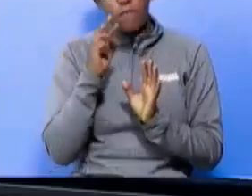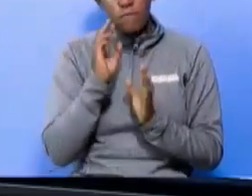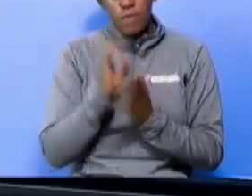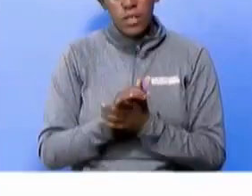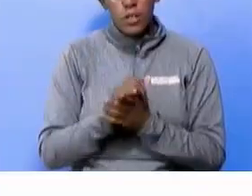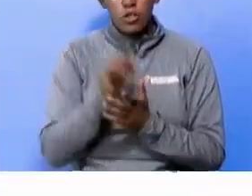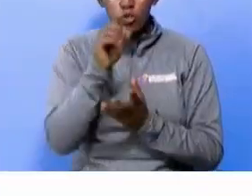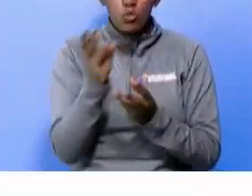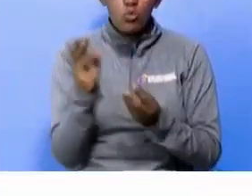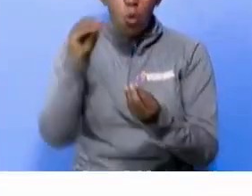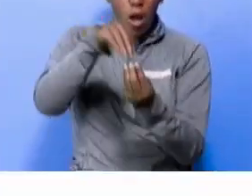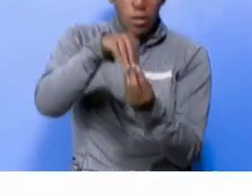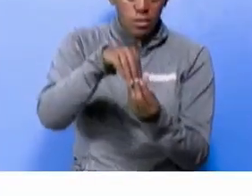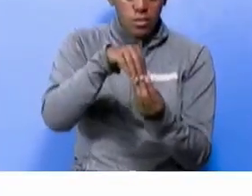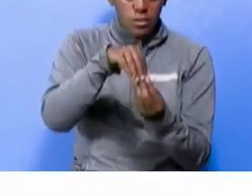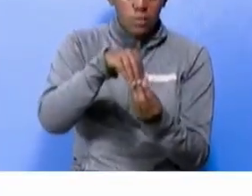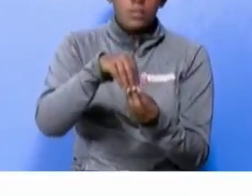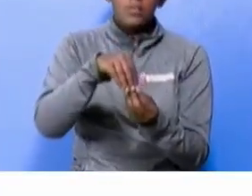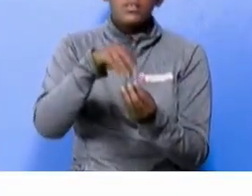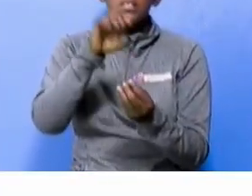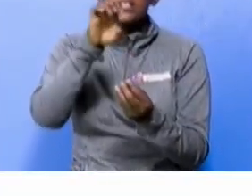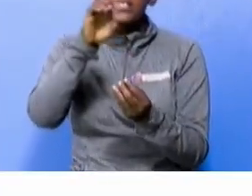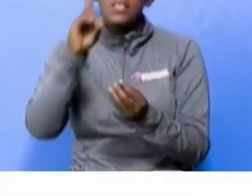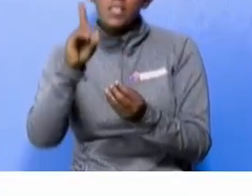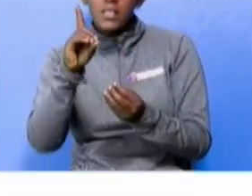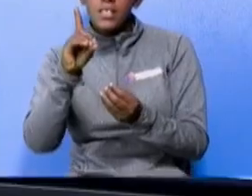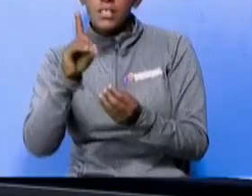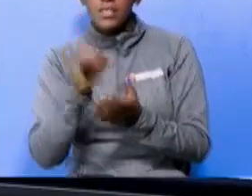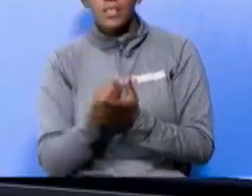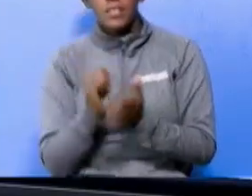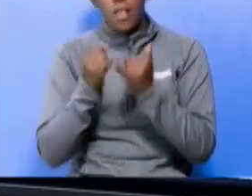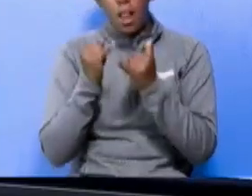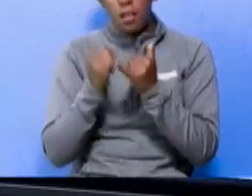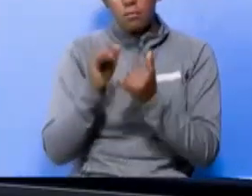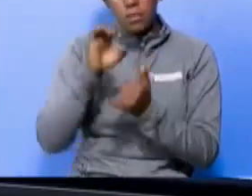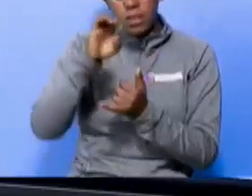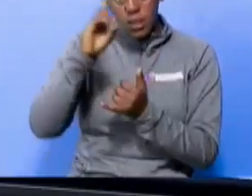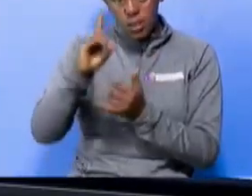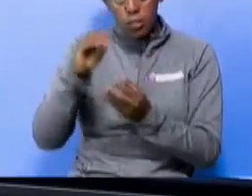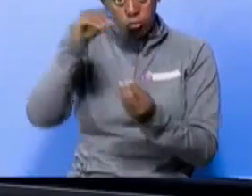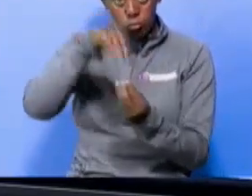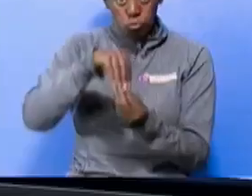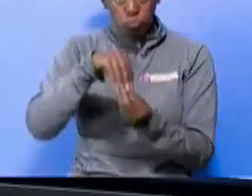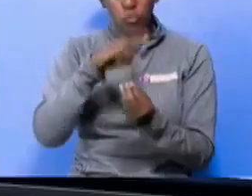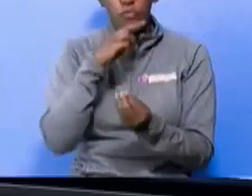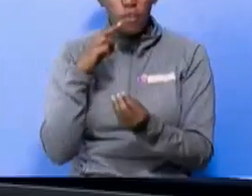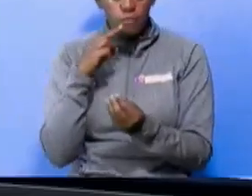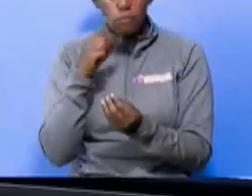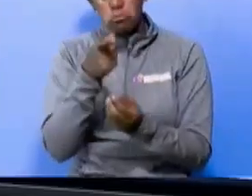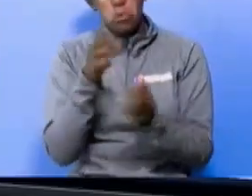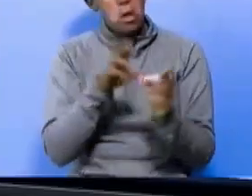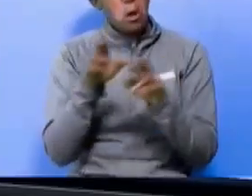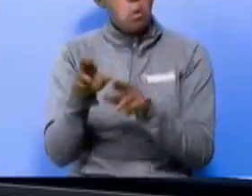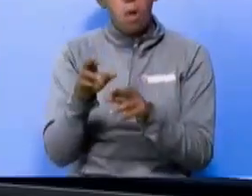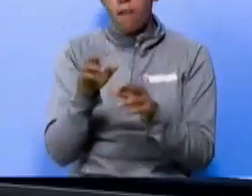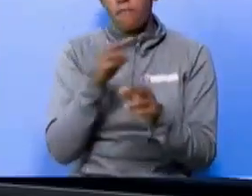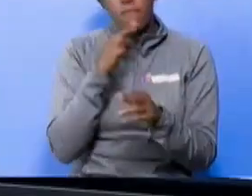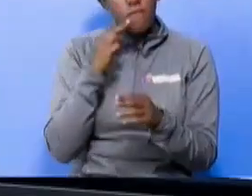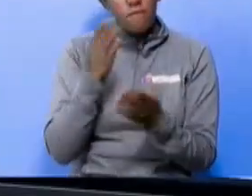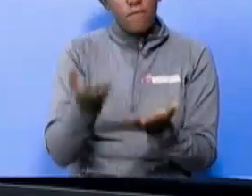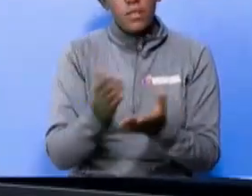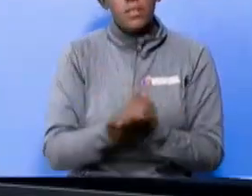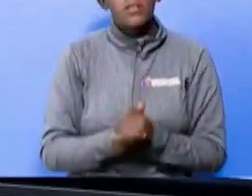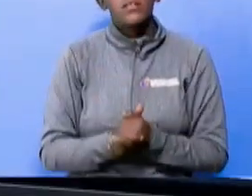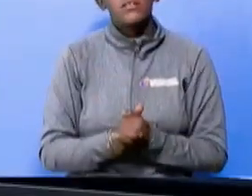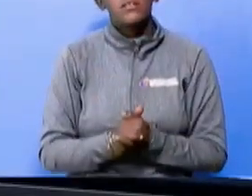When you are adding that is ed in the verb, that is regular verb.